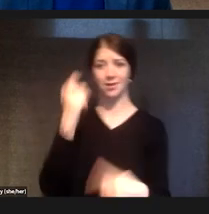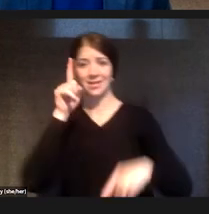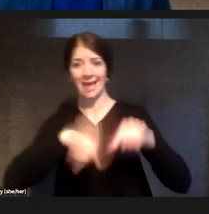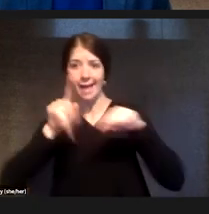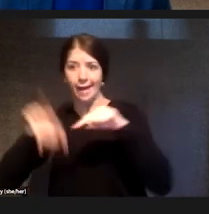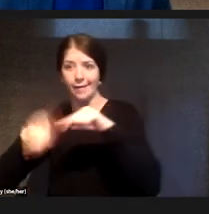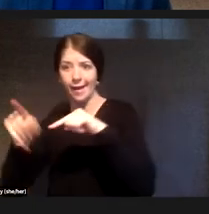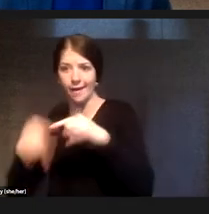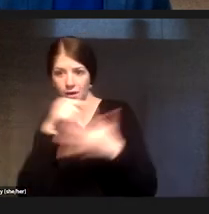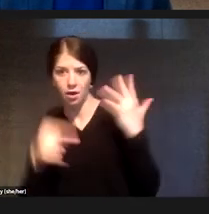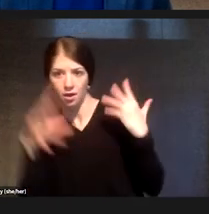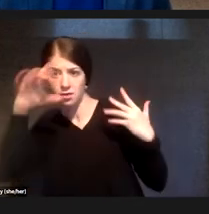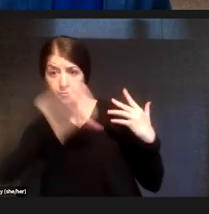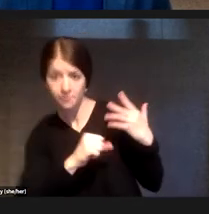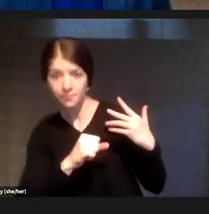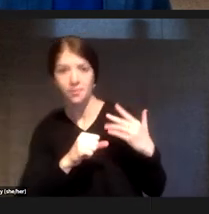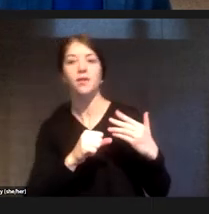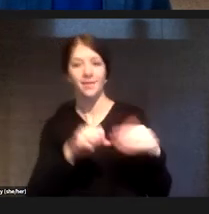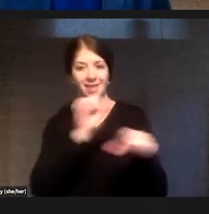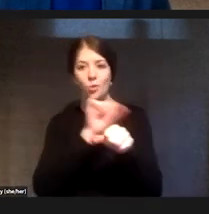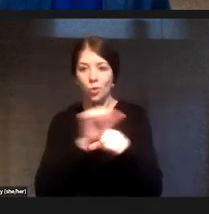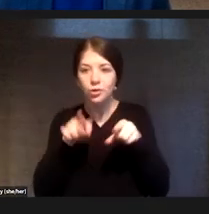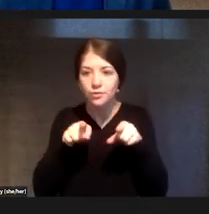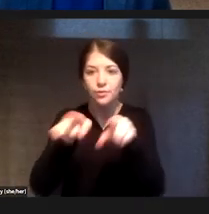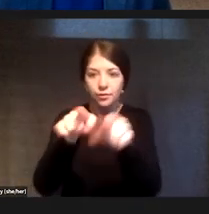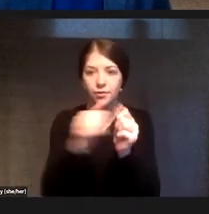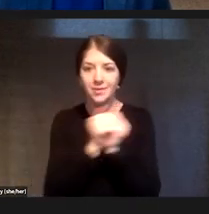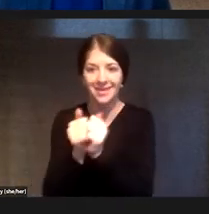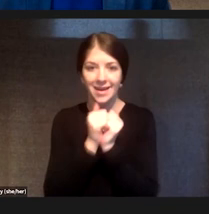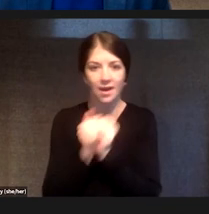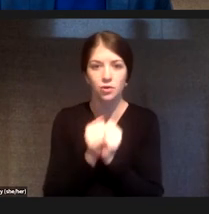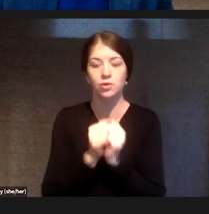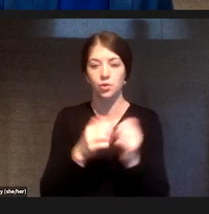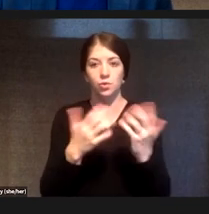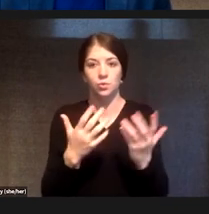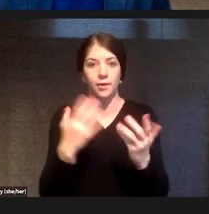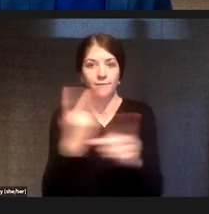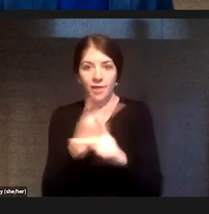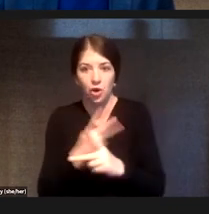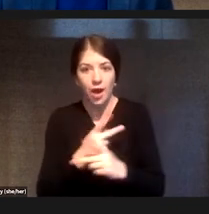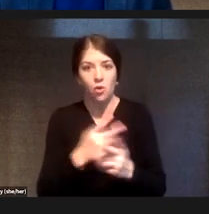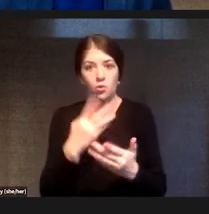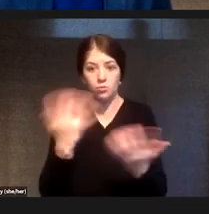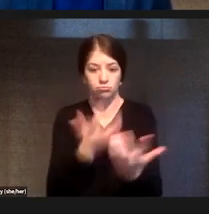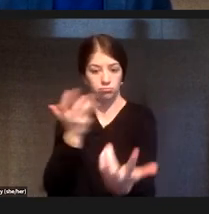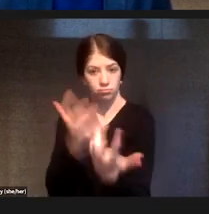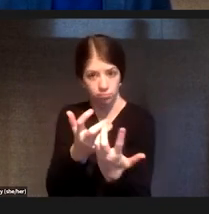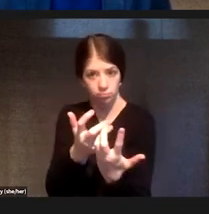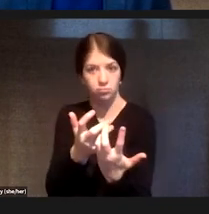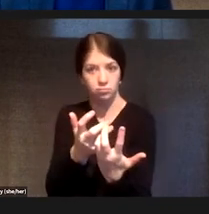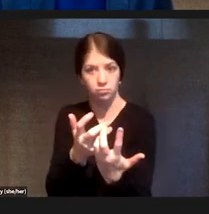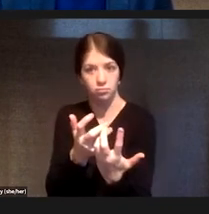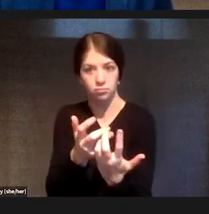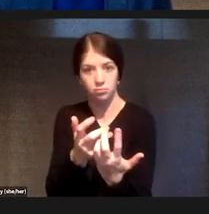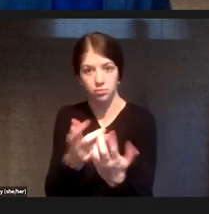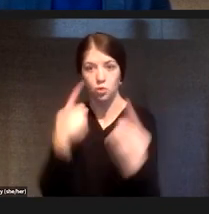directly with me to allow me to demonstrate what it was that I could. And while the boxes or the ramp or whatever it was that I needed in